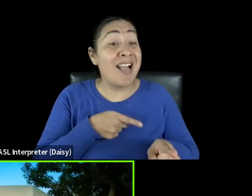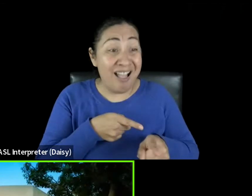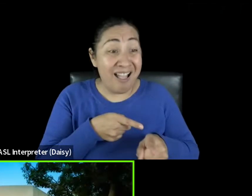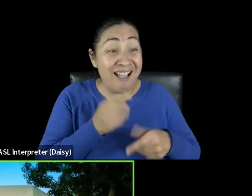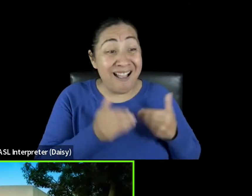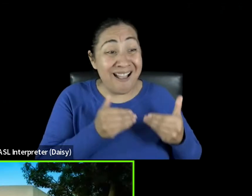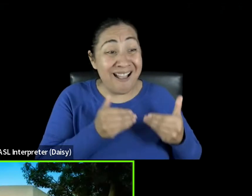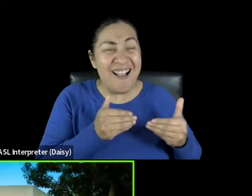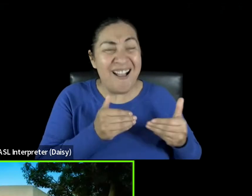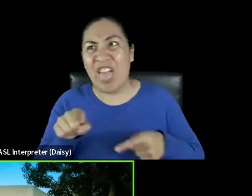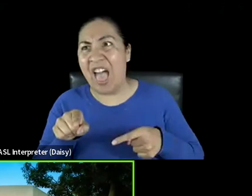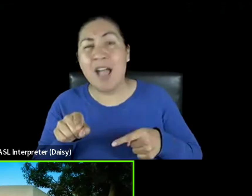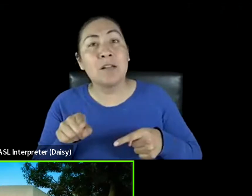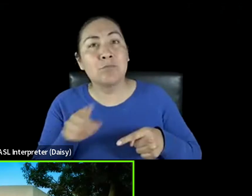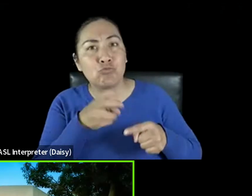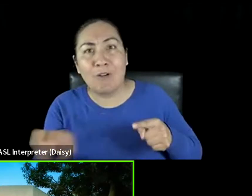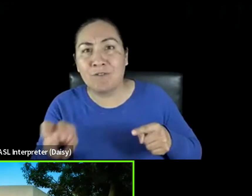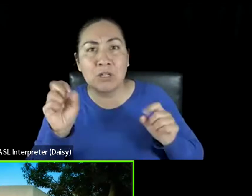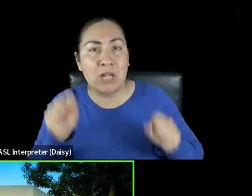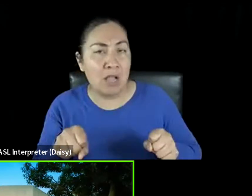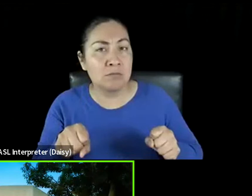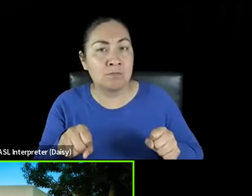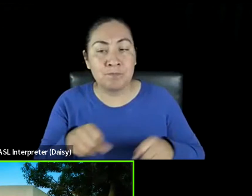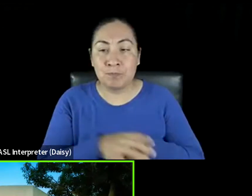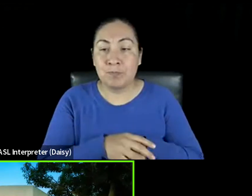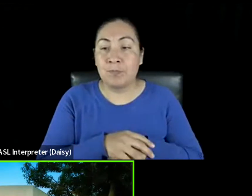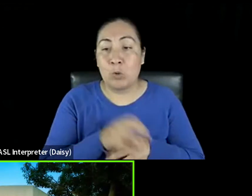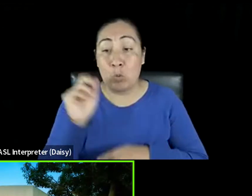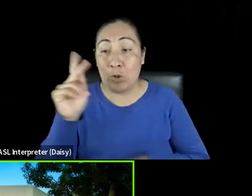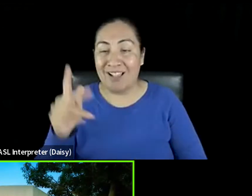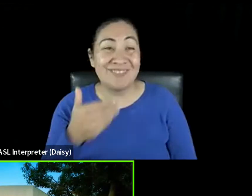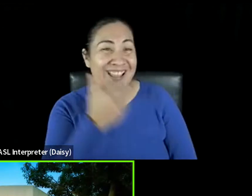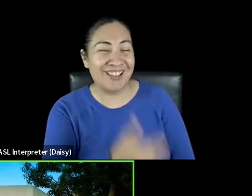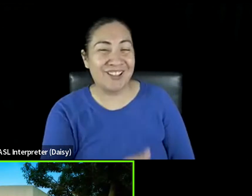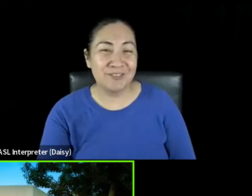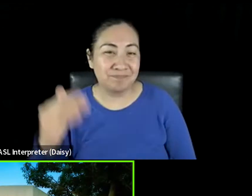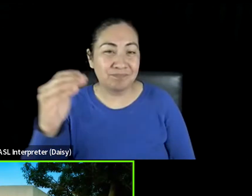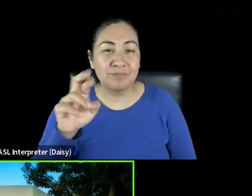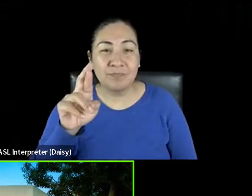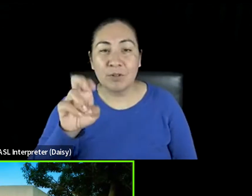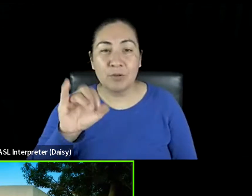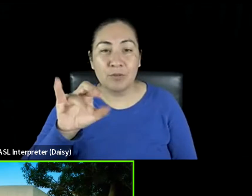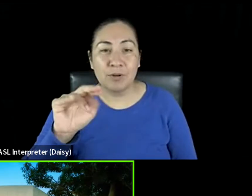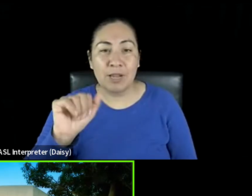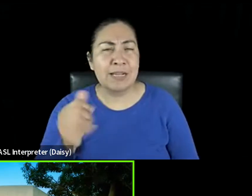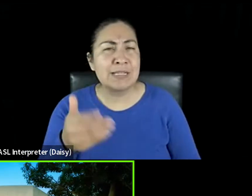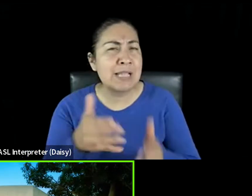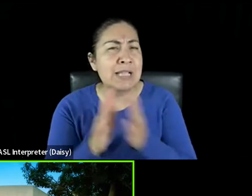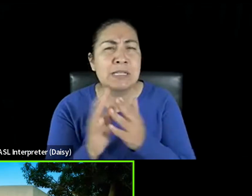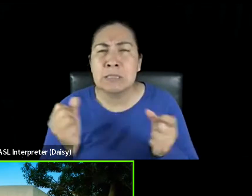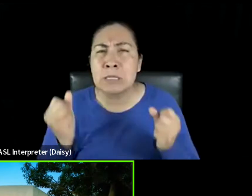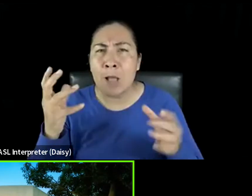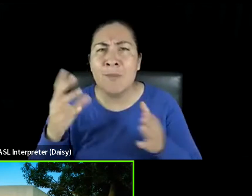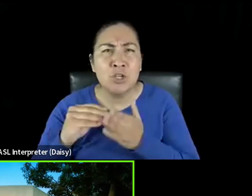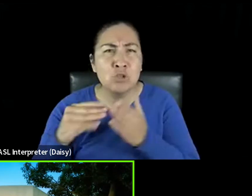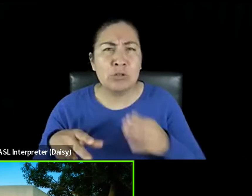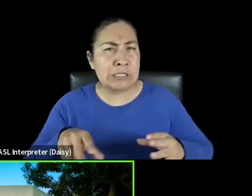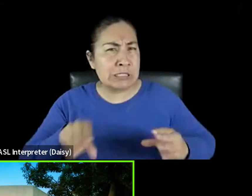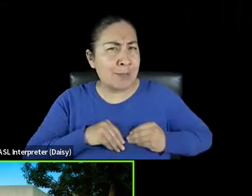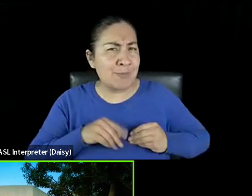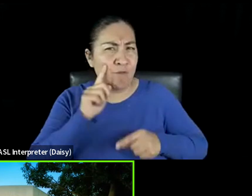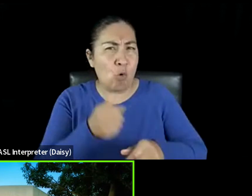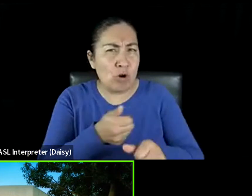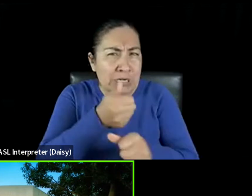Great, thank you. Okay, Raina is asking, how many students are accepted in the track, in each